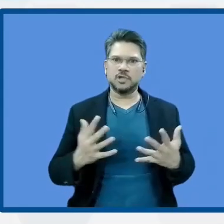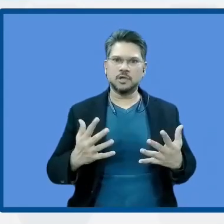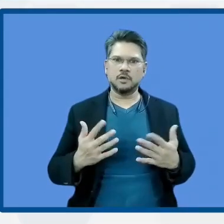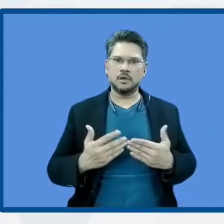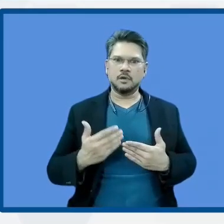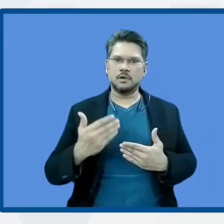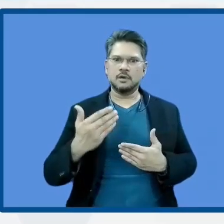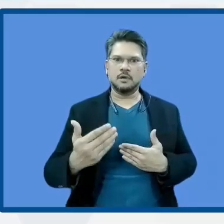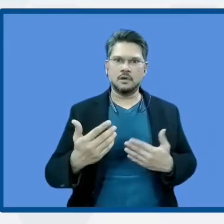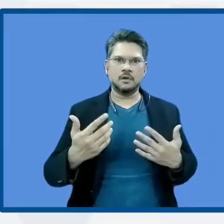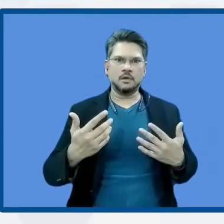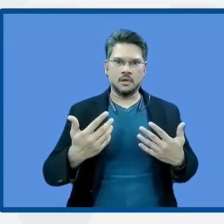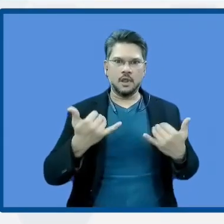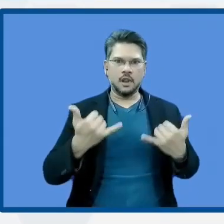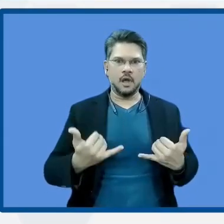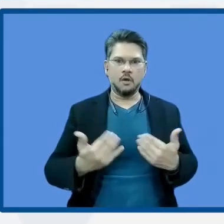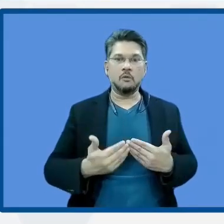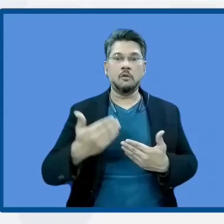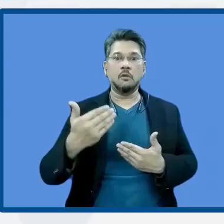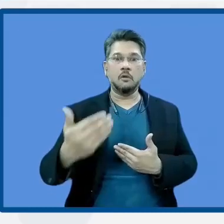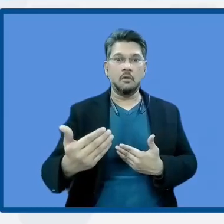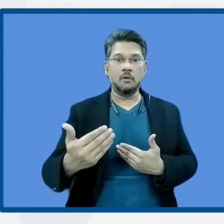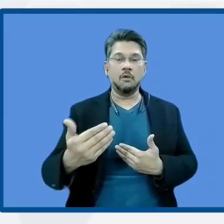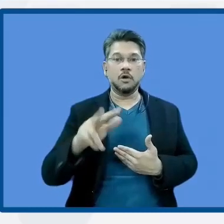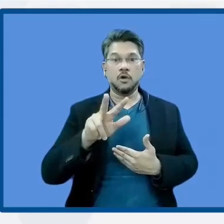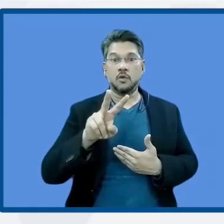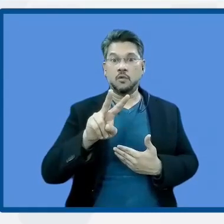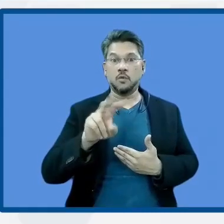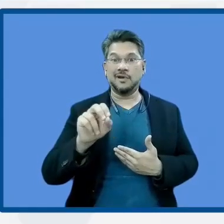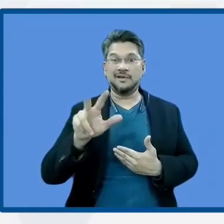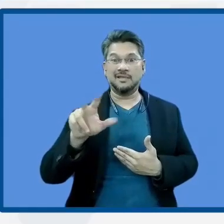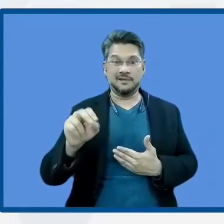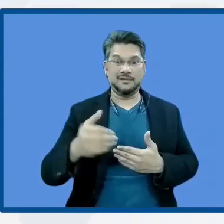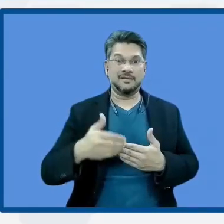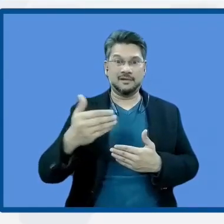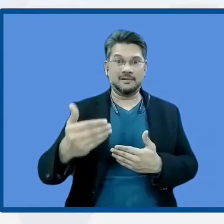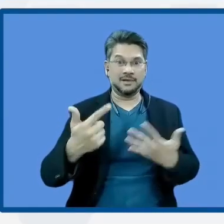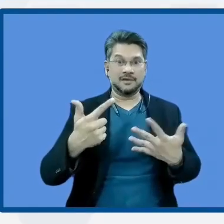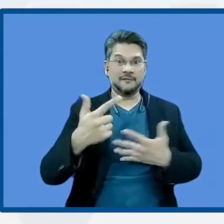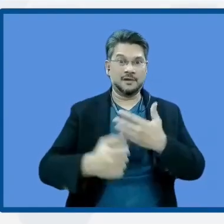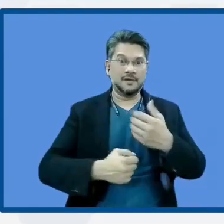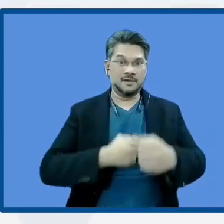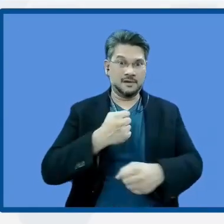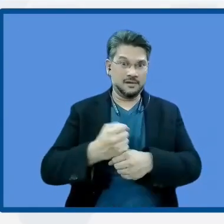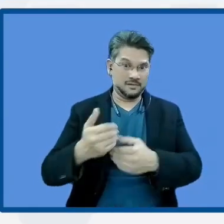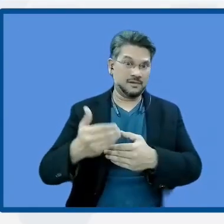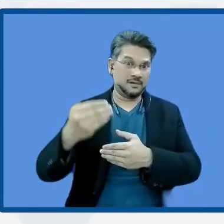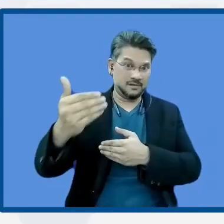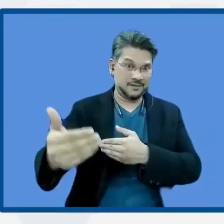reach 2030. However, I am not,